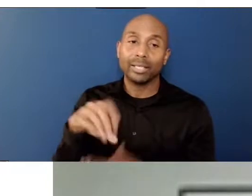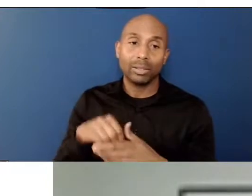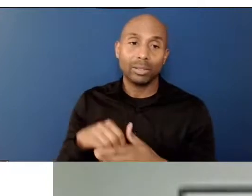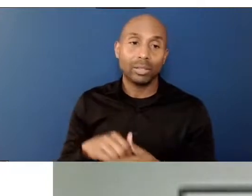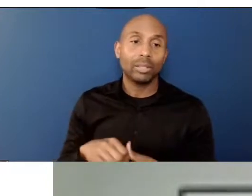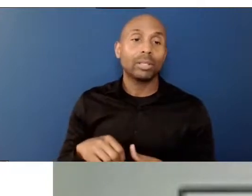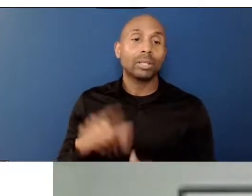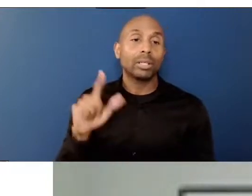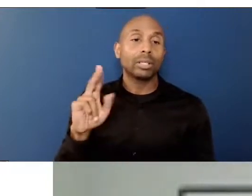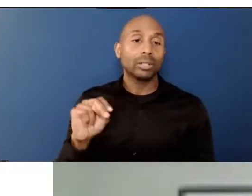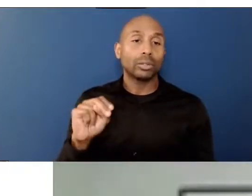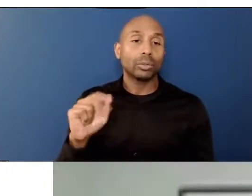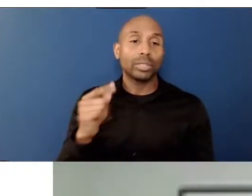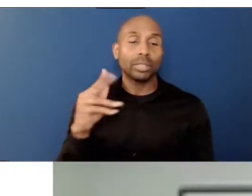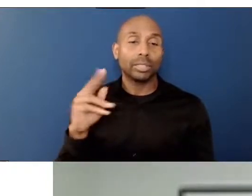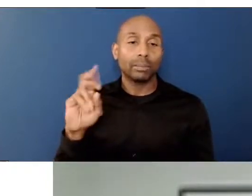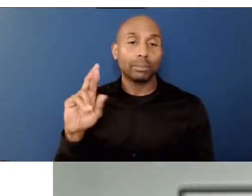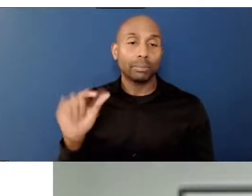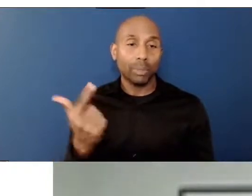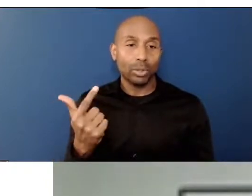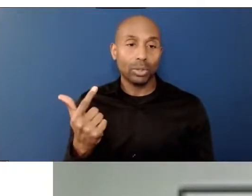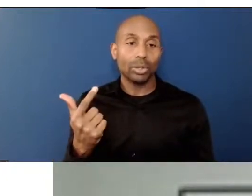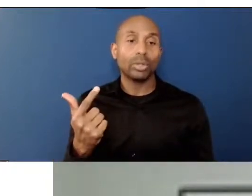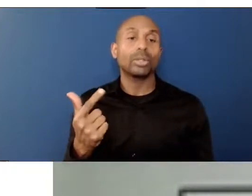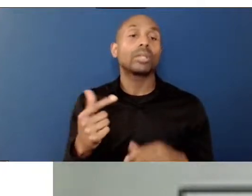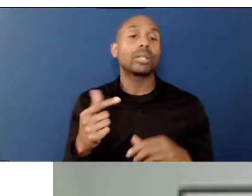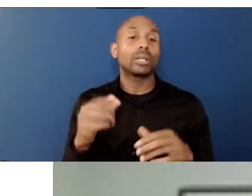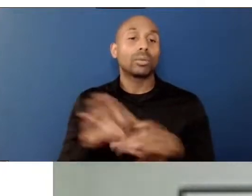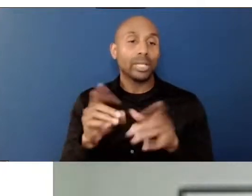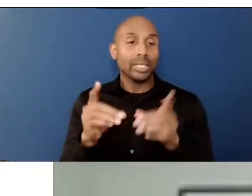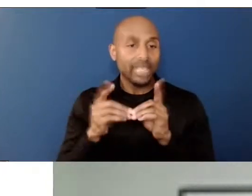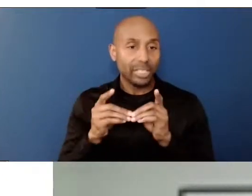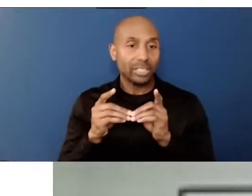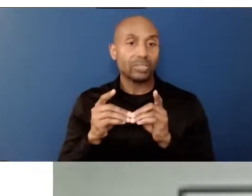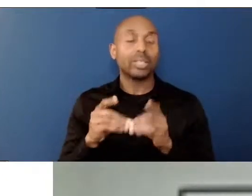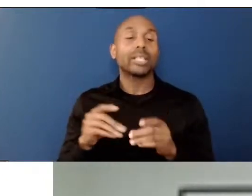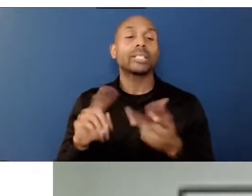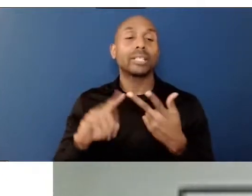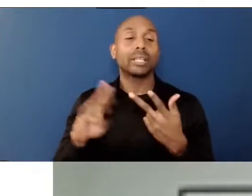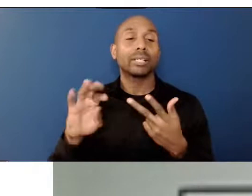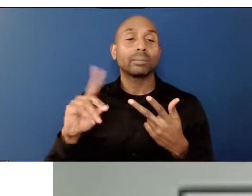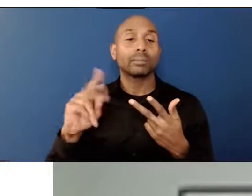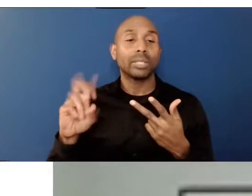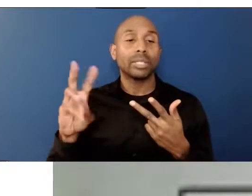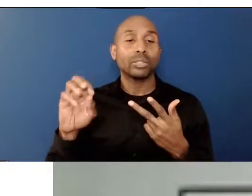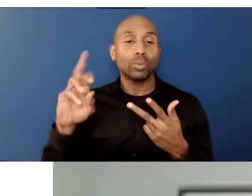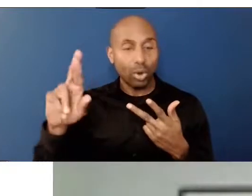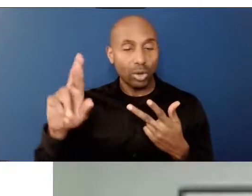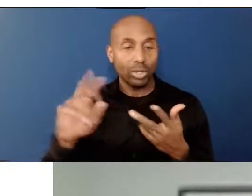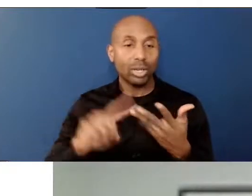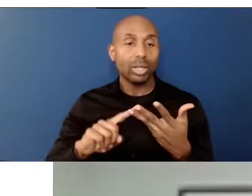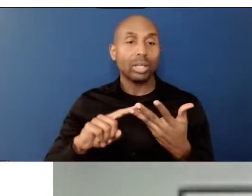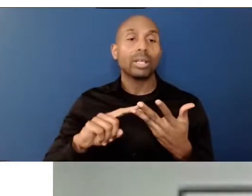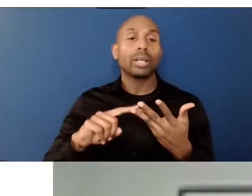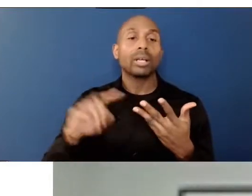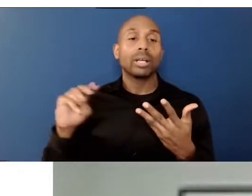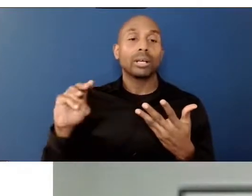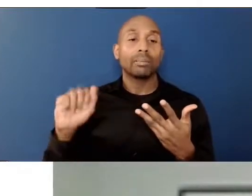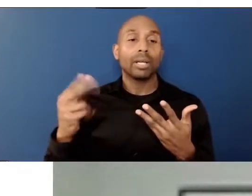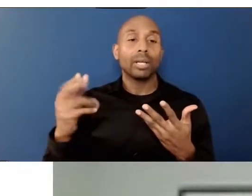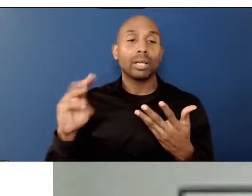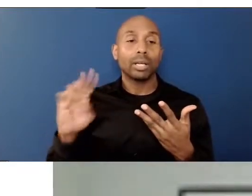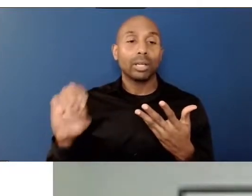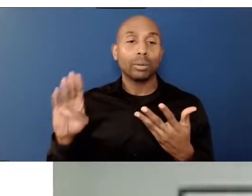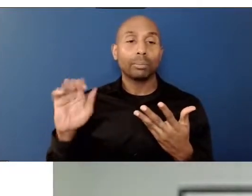the municipality of the district of Lunenburg, the town of Bridgewater, town of Mahone Bay, and municipality of the district of